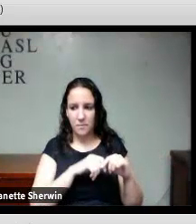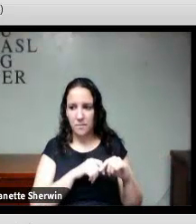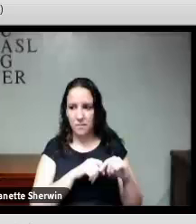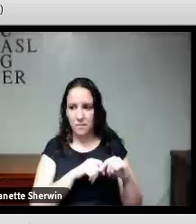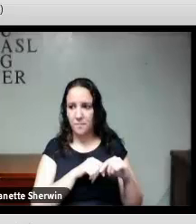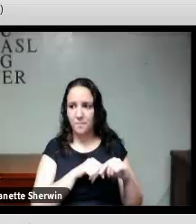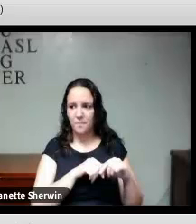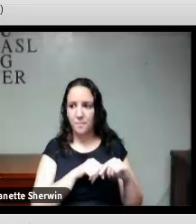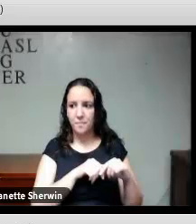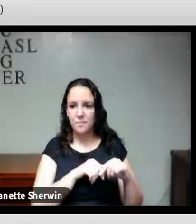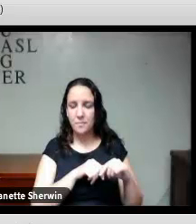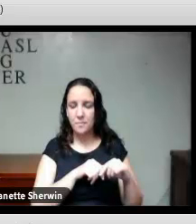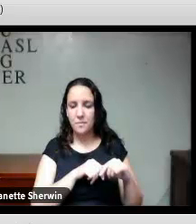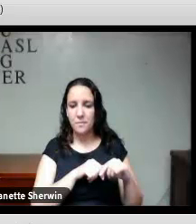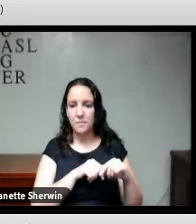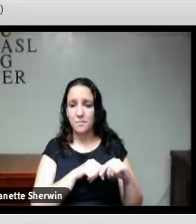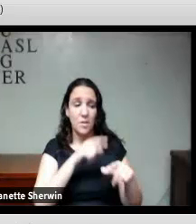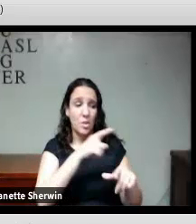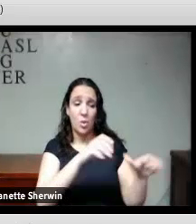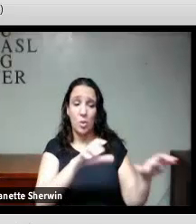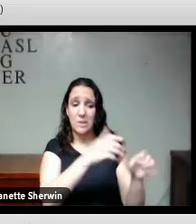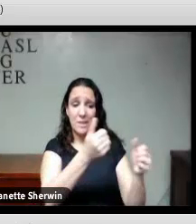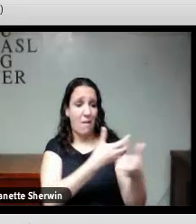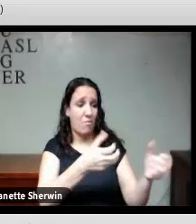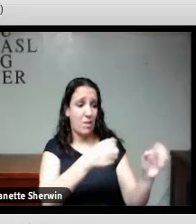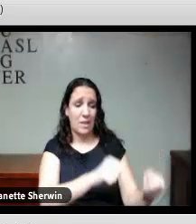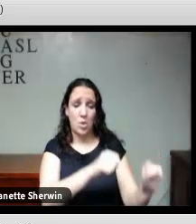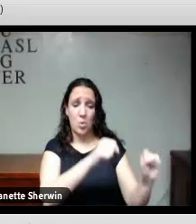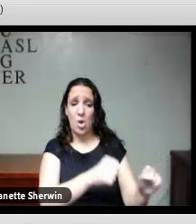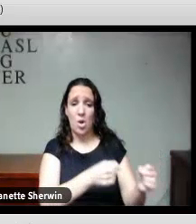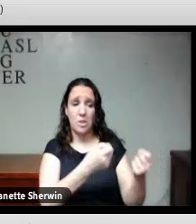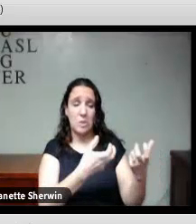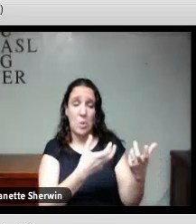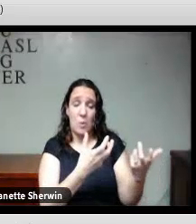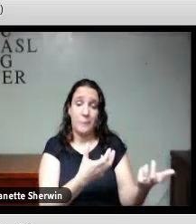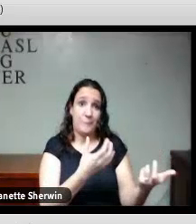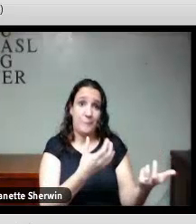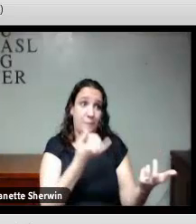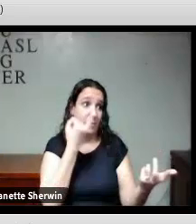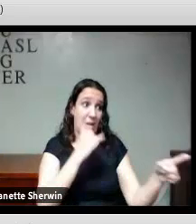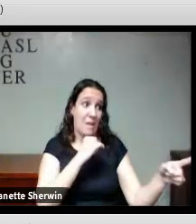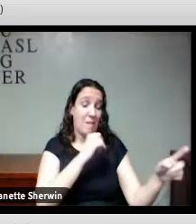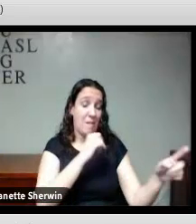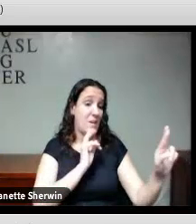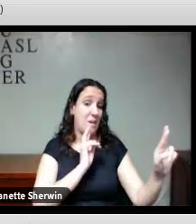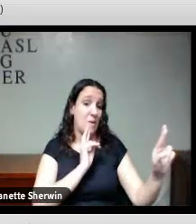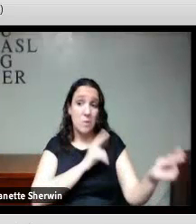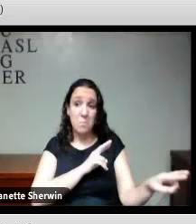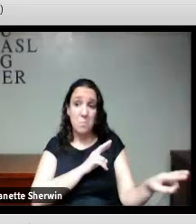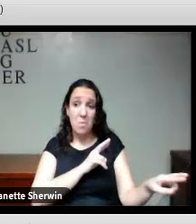you could. We can't beat ourselves up if they didn't respond the way we hoped.